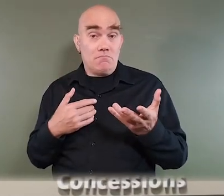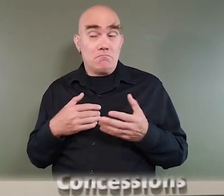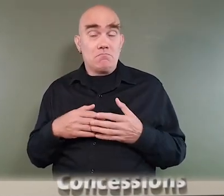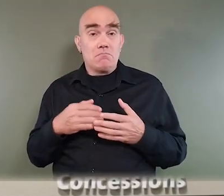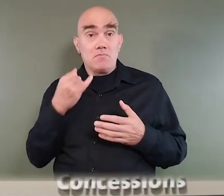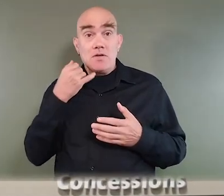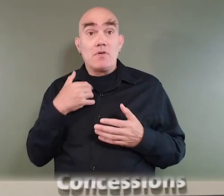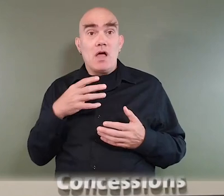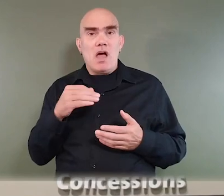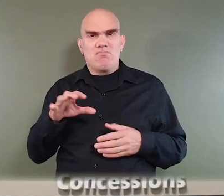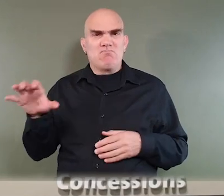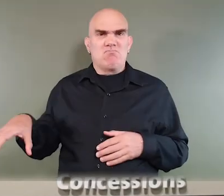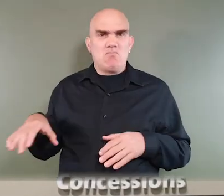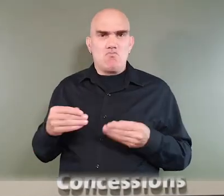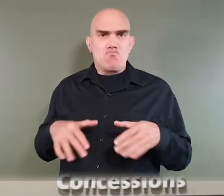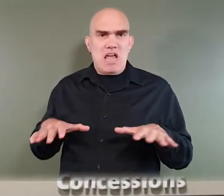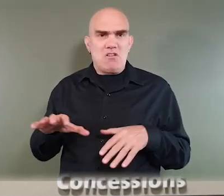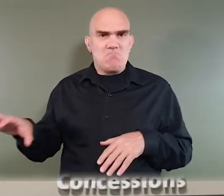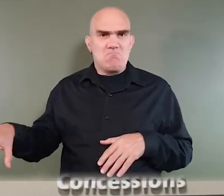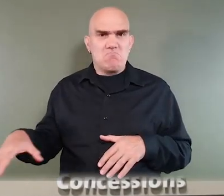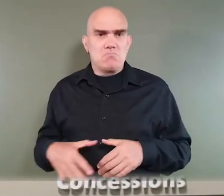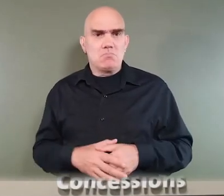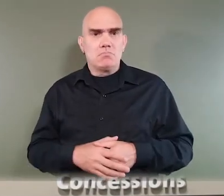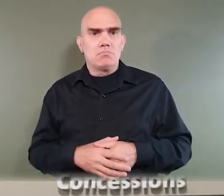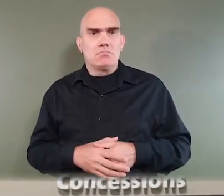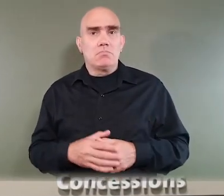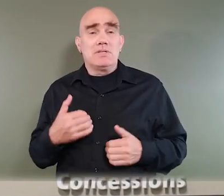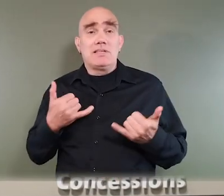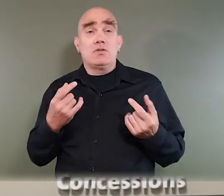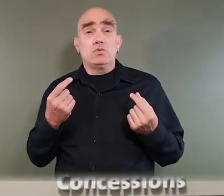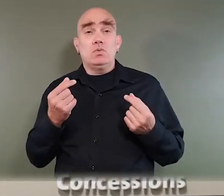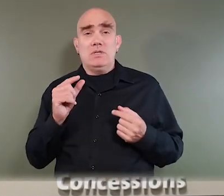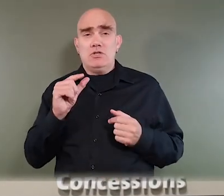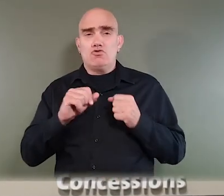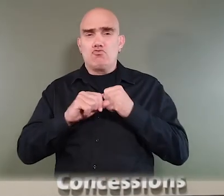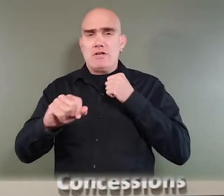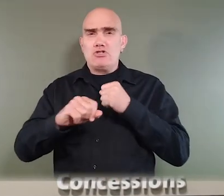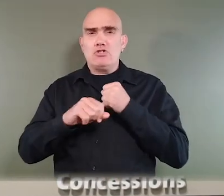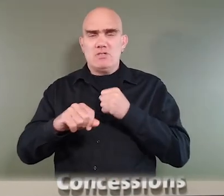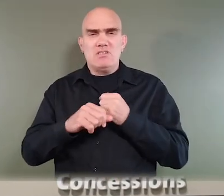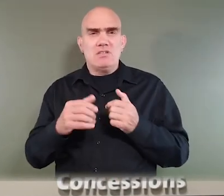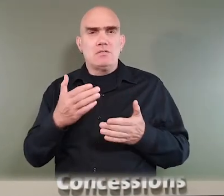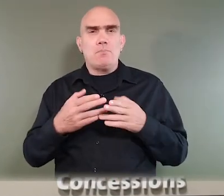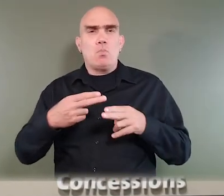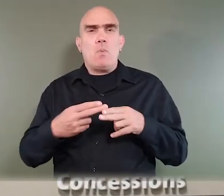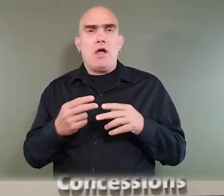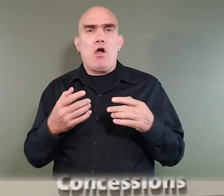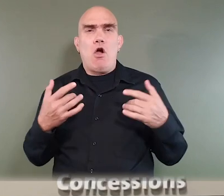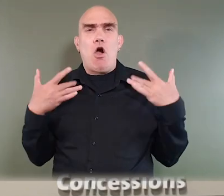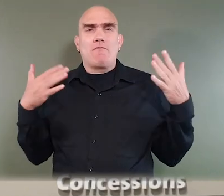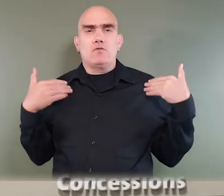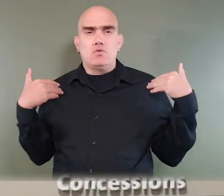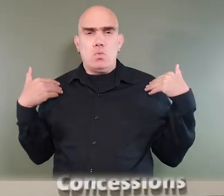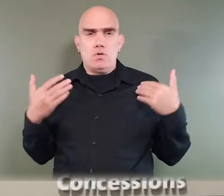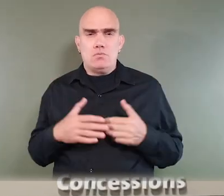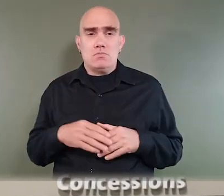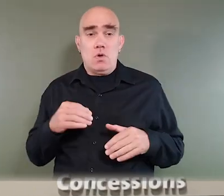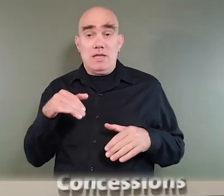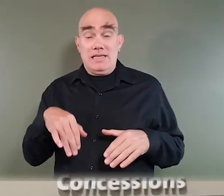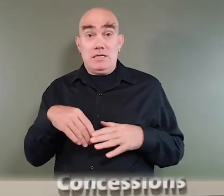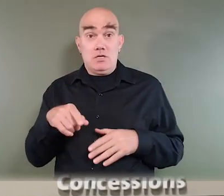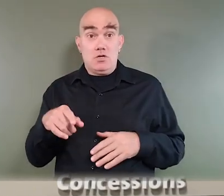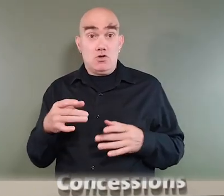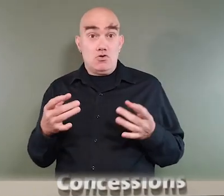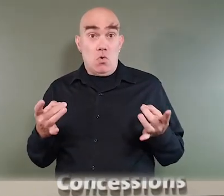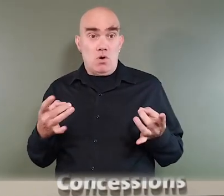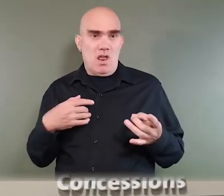you. We're going to do a little stretching. Let's take some weight off our shoulders. So the thing in yoga, I like to call it Jewish yoga,